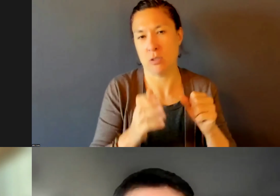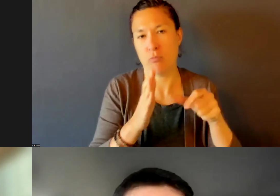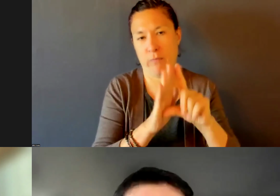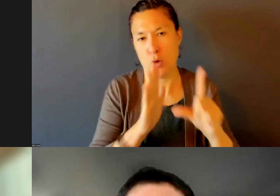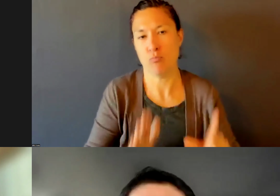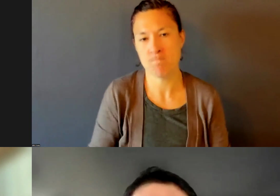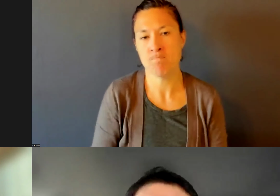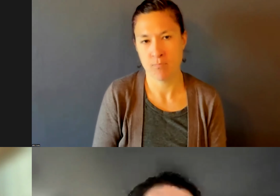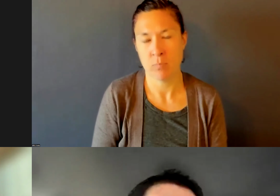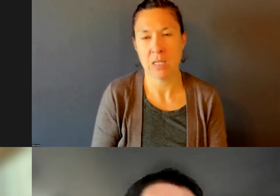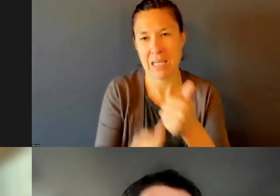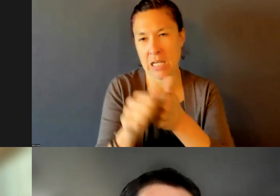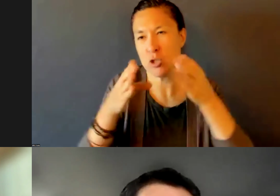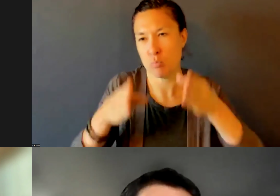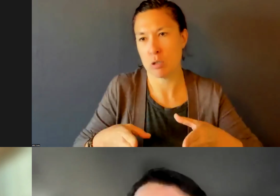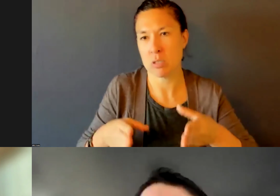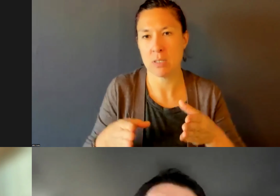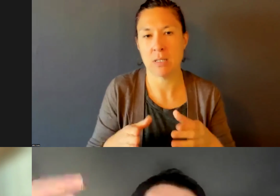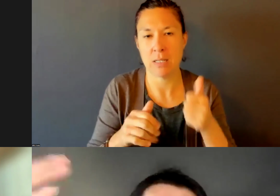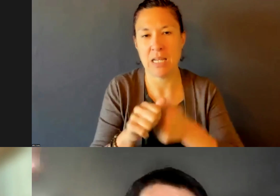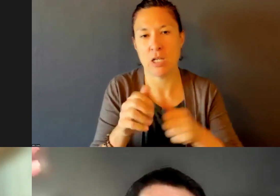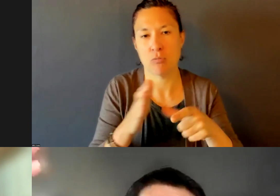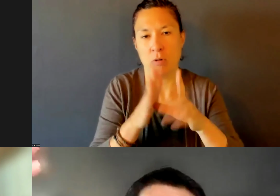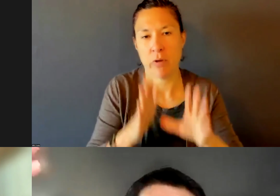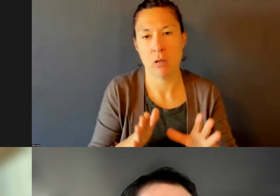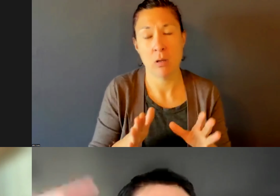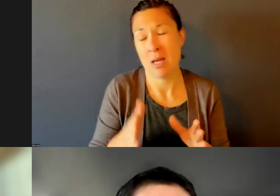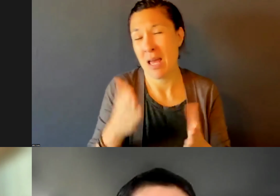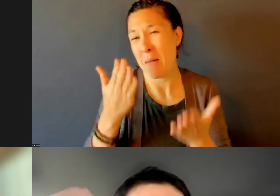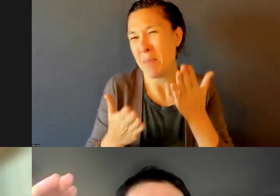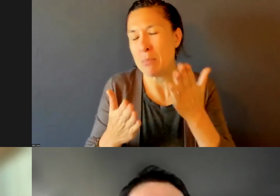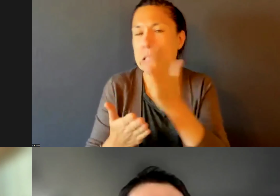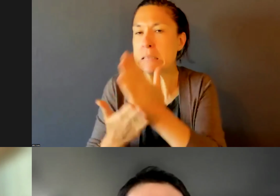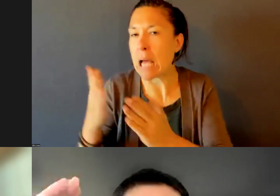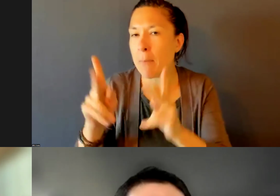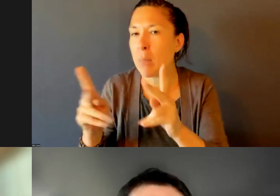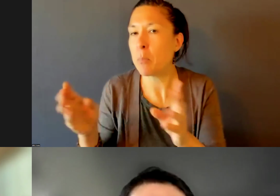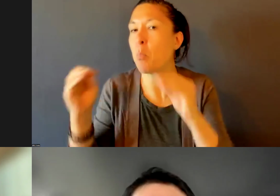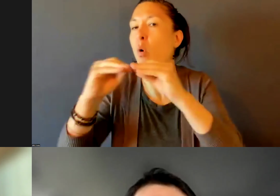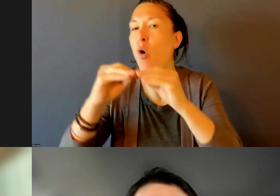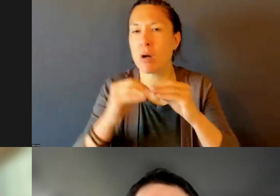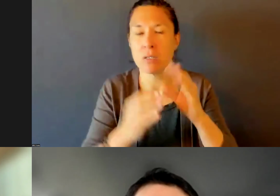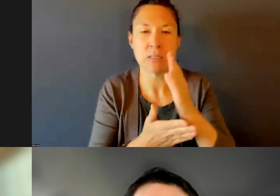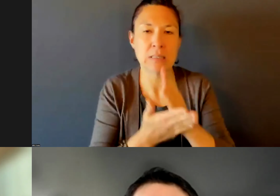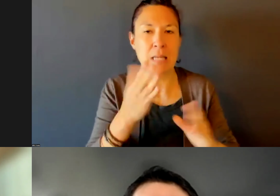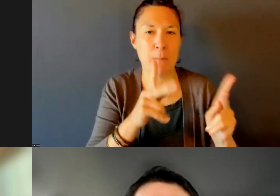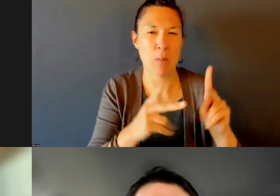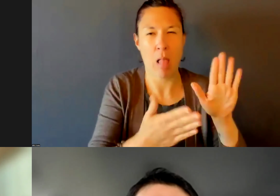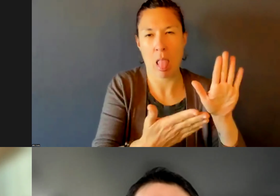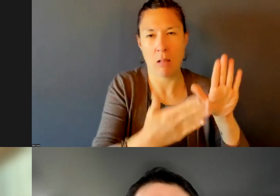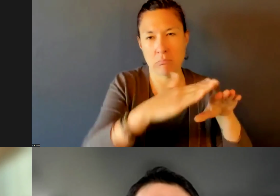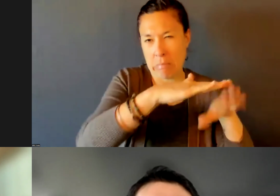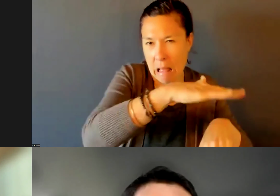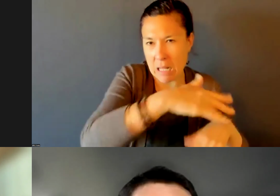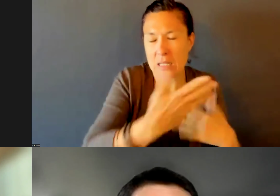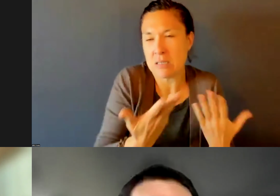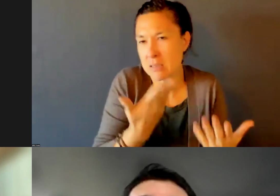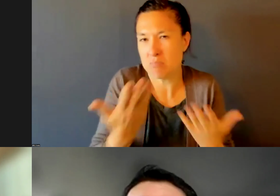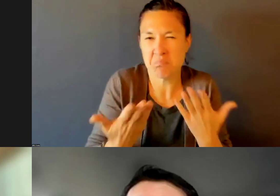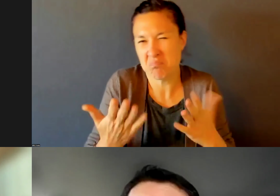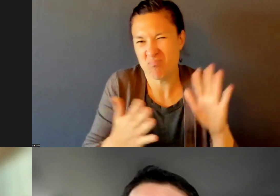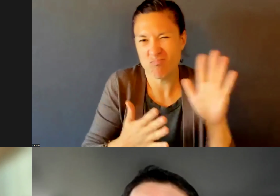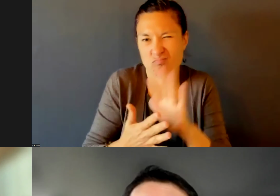review. It might be 8 in your case, or it might be 15 in your case, but probably no more than that level of variation. Each abstract